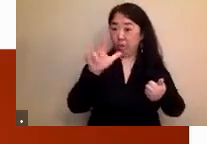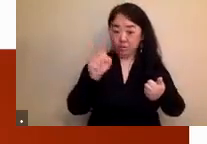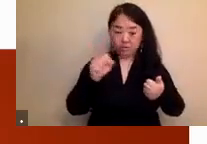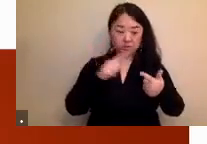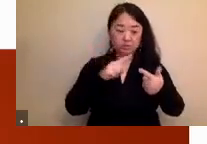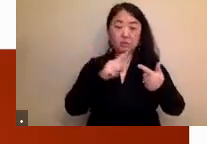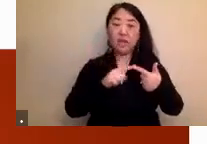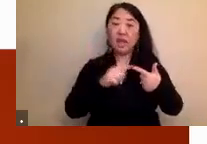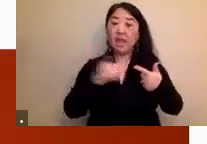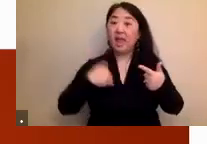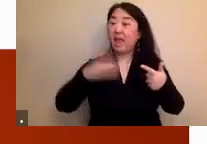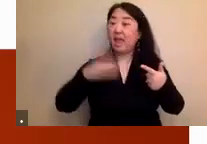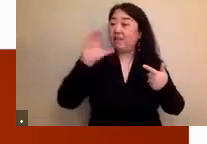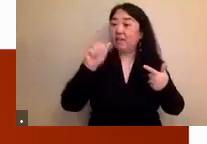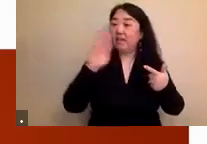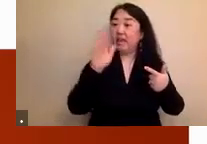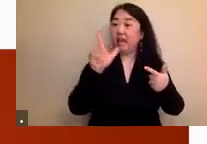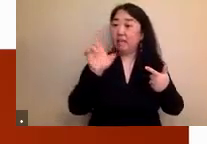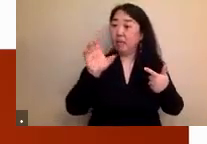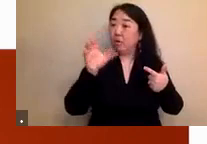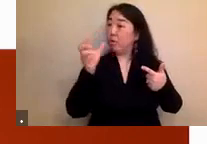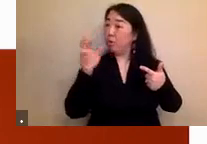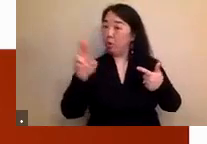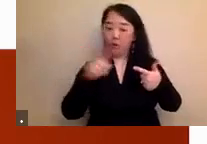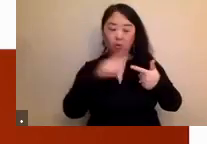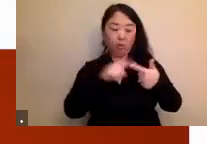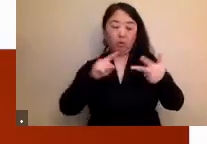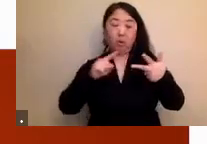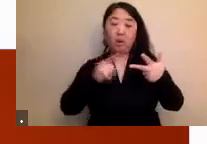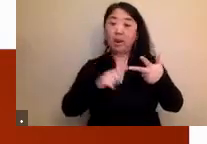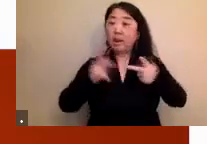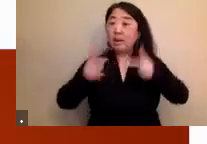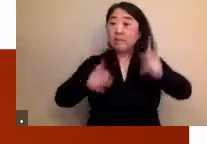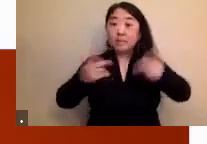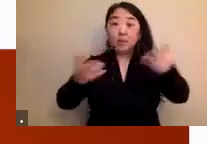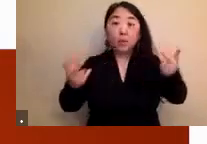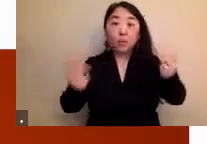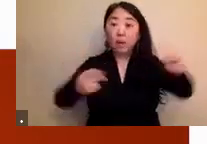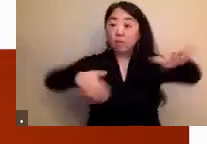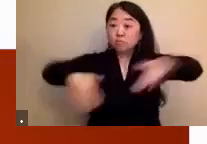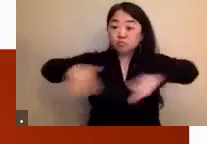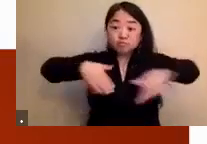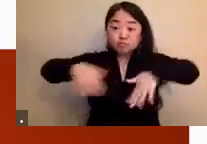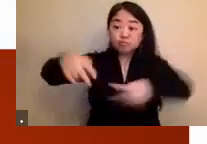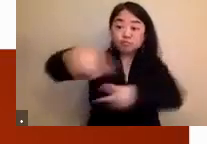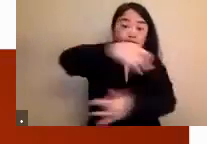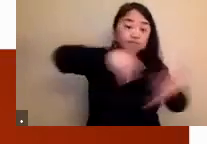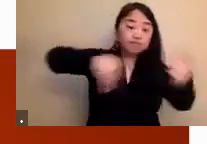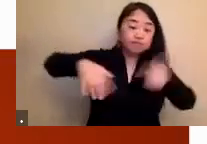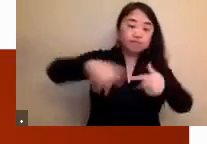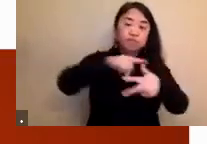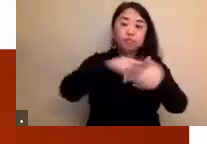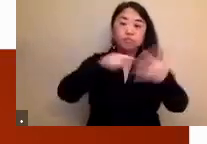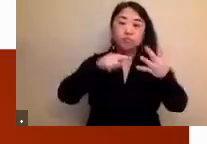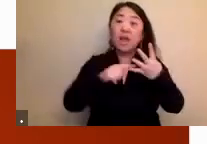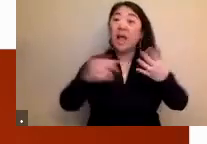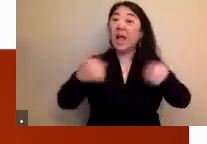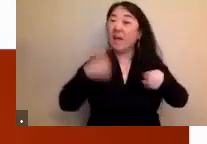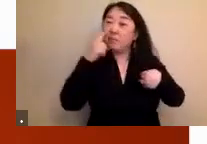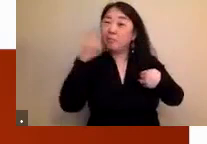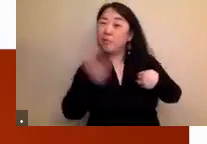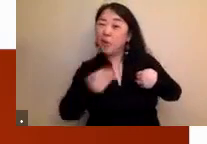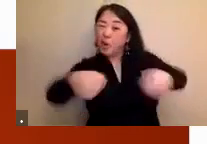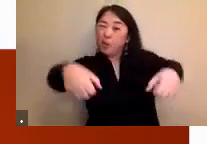a cable car. There are people that are walking about. There's even a motorcycle in there